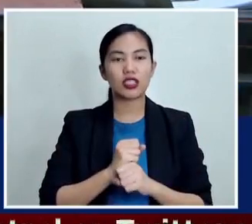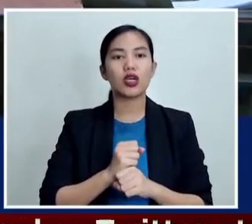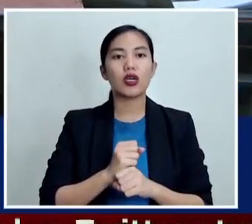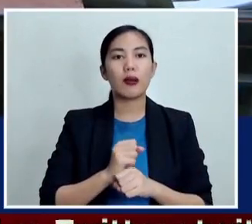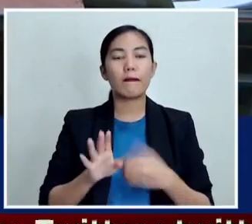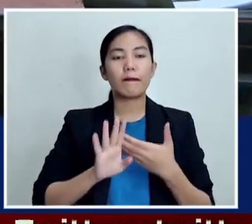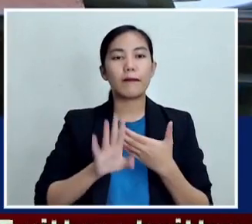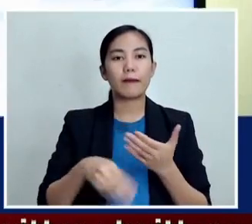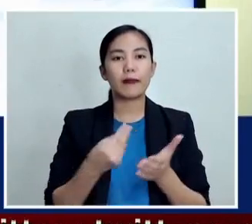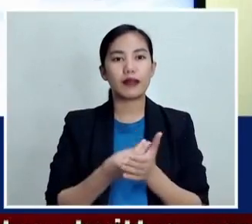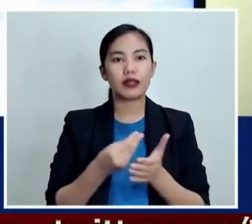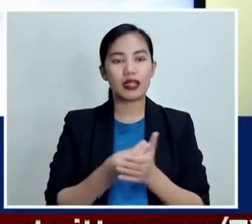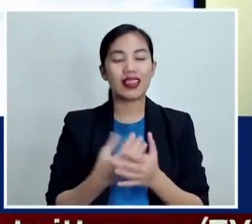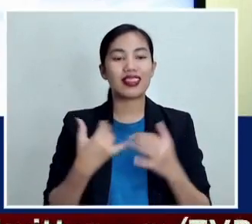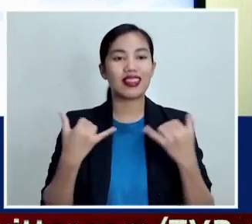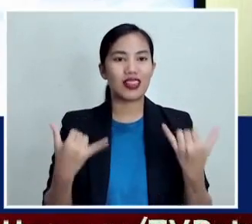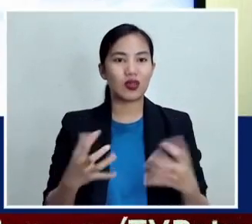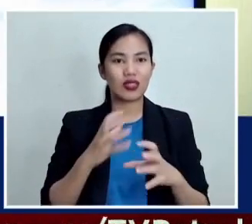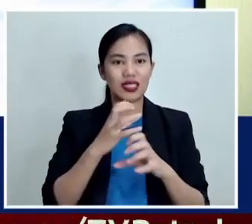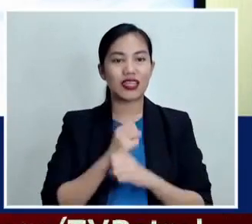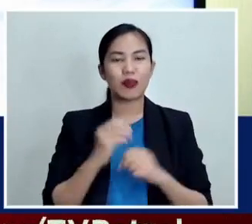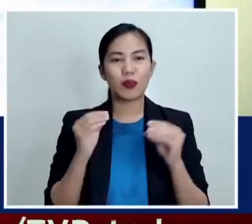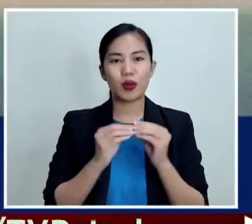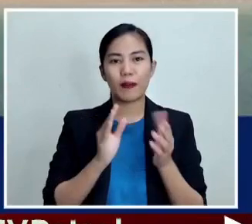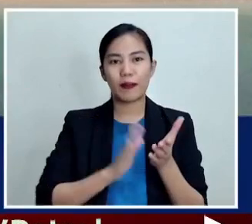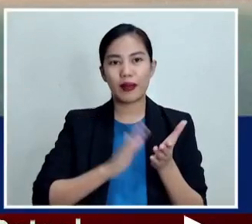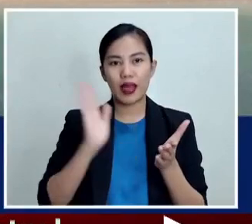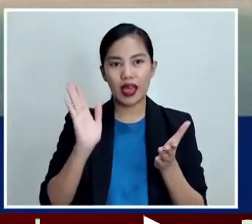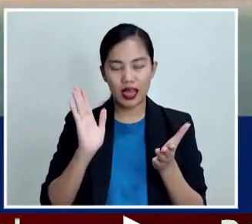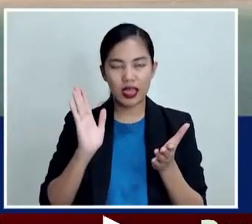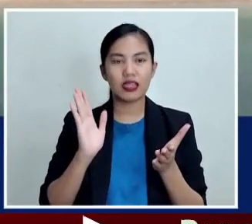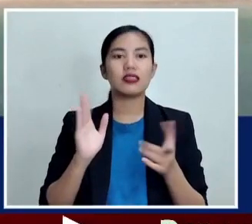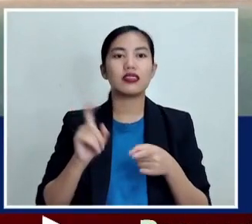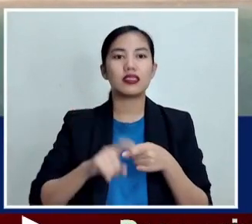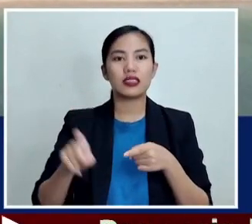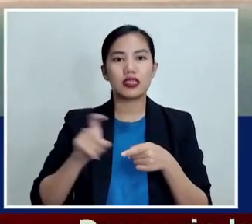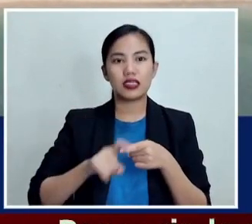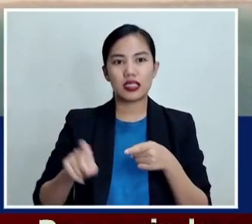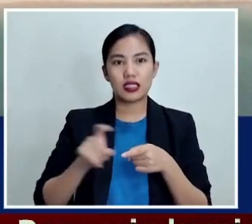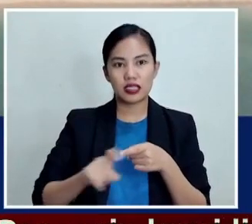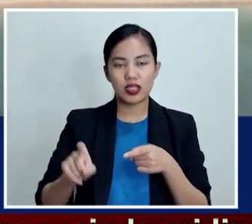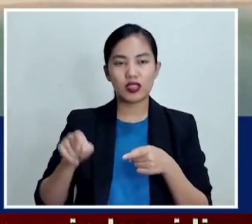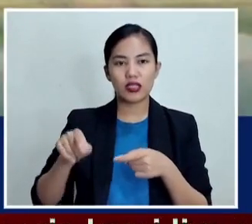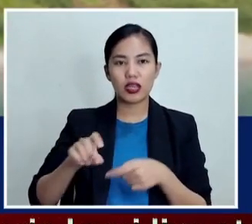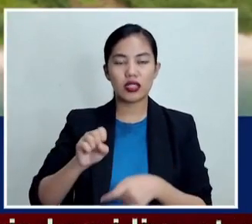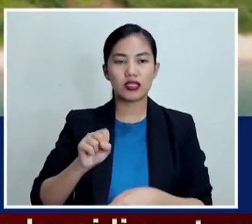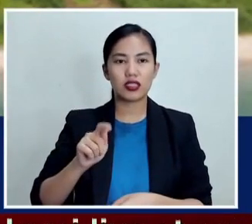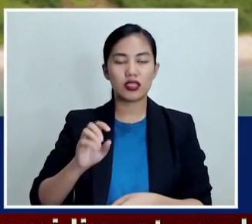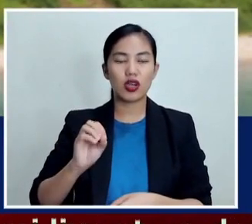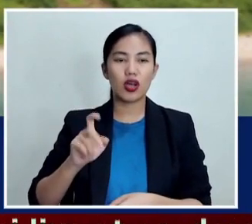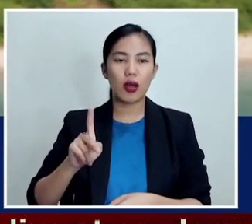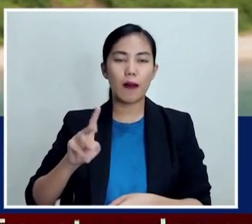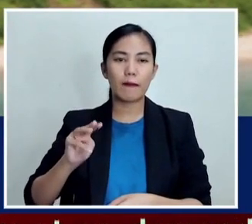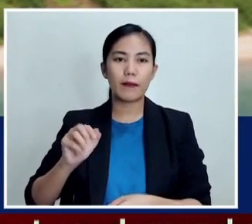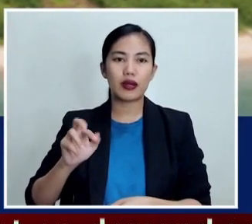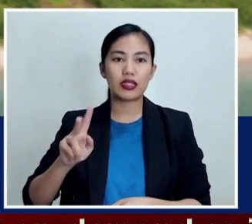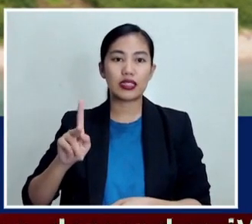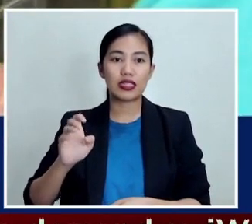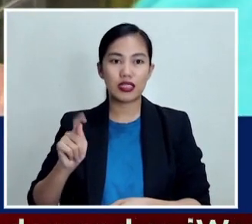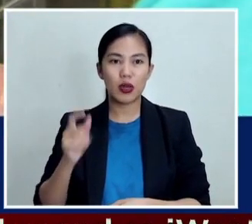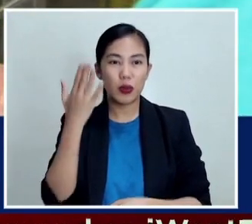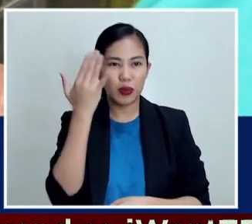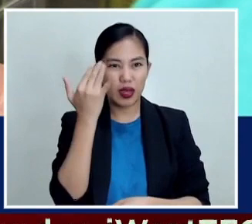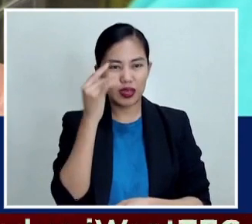mas mahal na supply ng kuryente ang Meralco sa spot market kasunod ng pag-atras ng San Miguel sa kontrata para sa mas murang